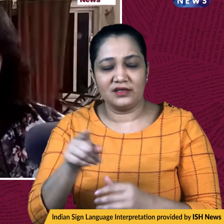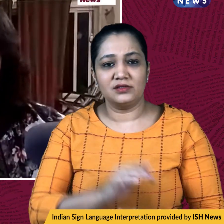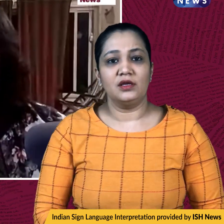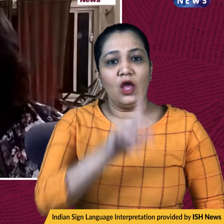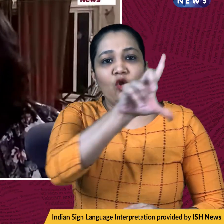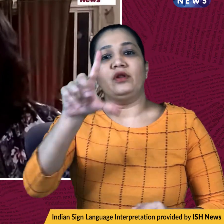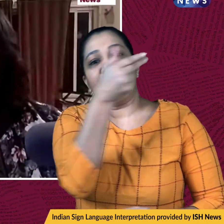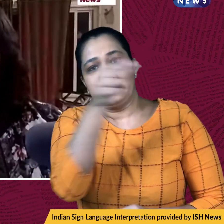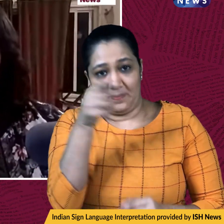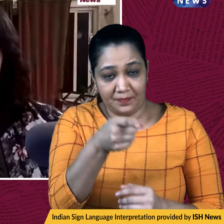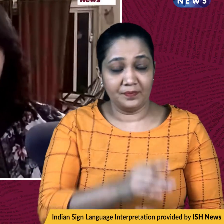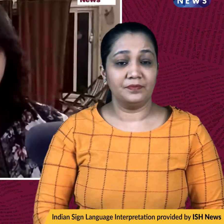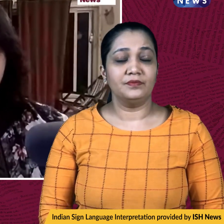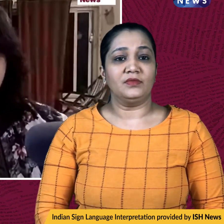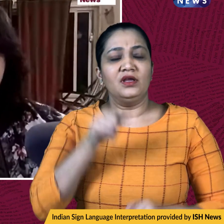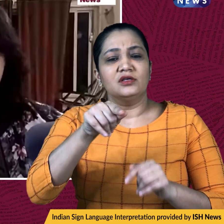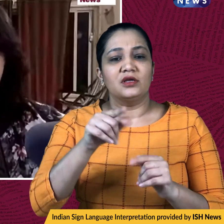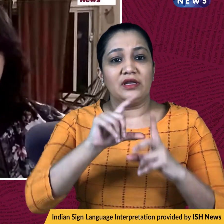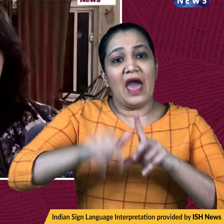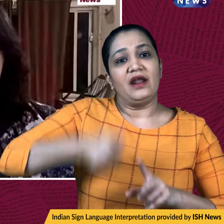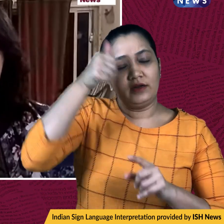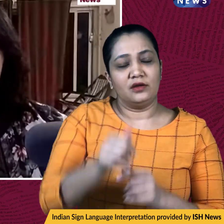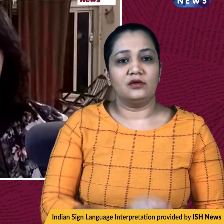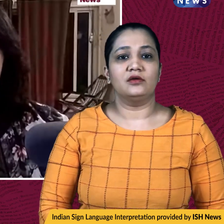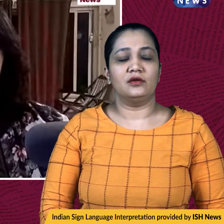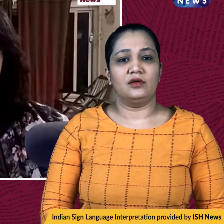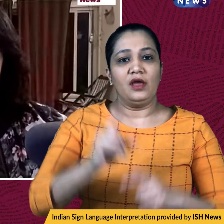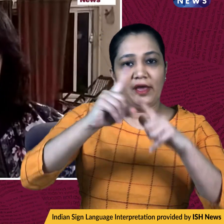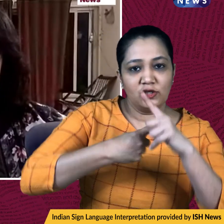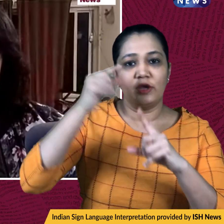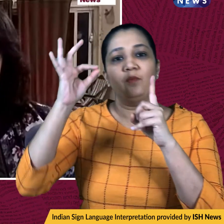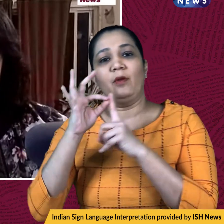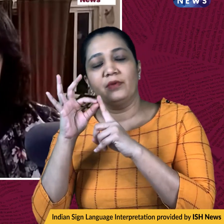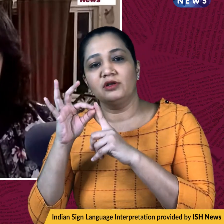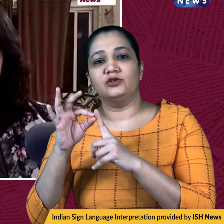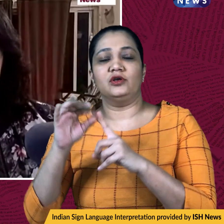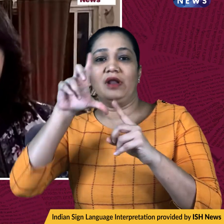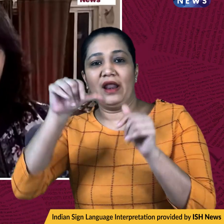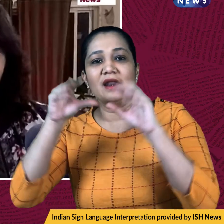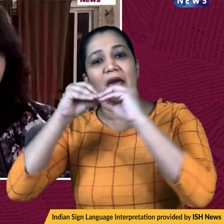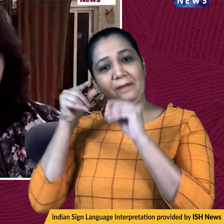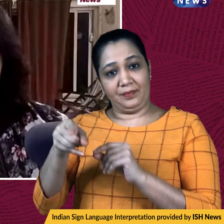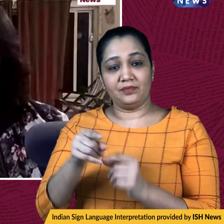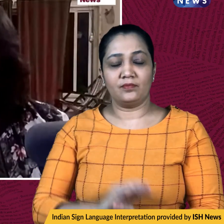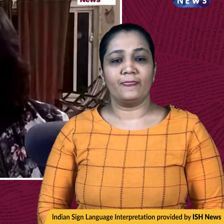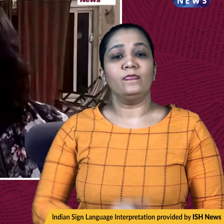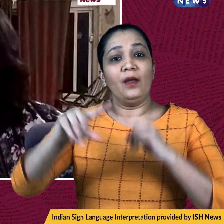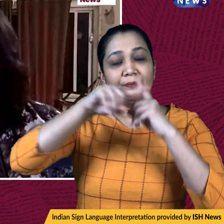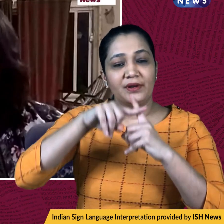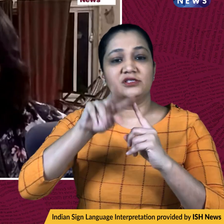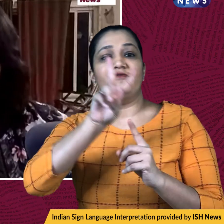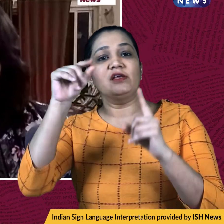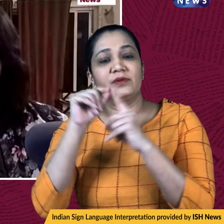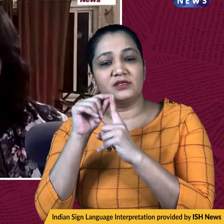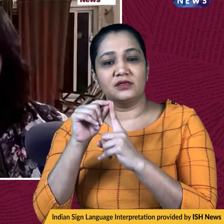name is Lori Lesson. And she will serve as the director for Jet Propulsion Laboratory, as